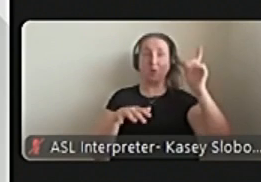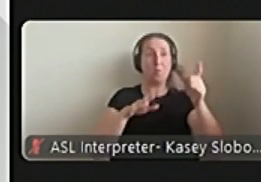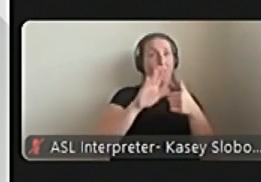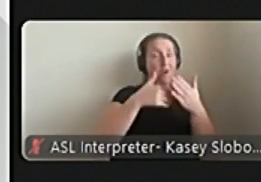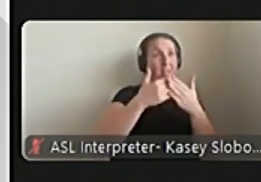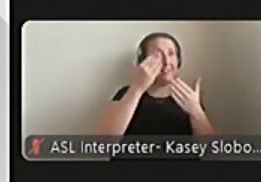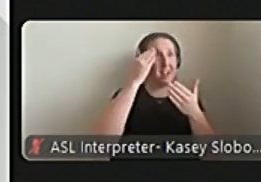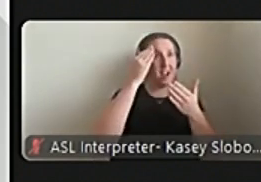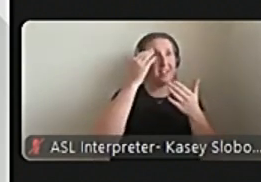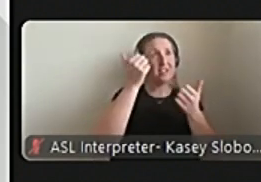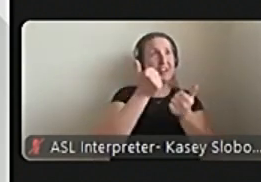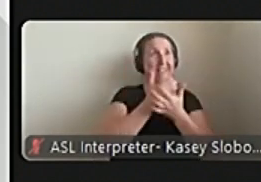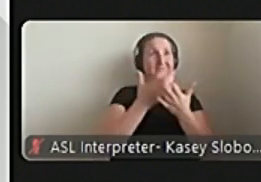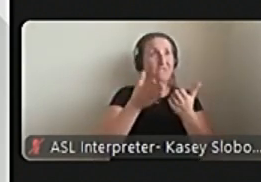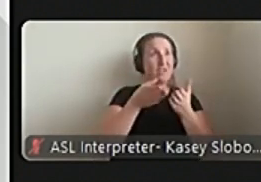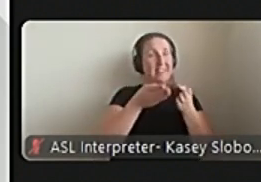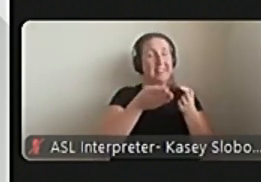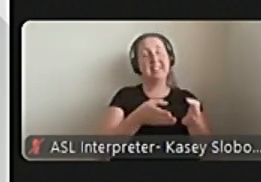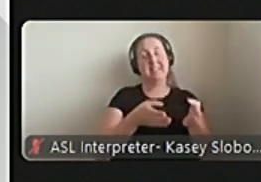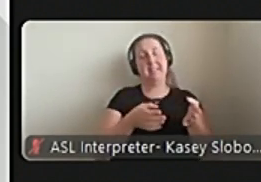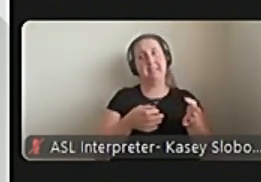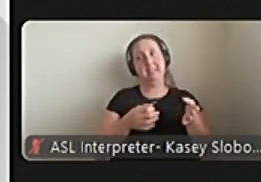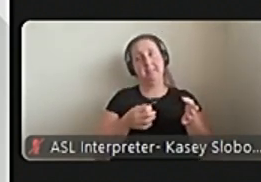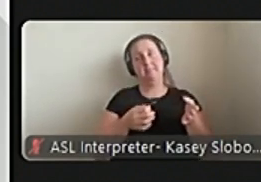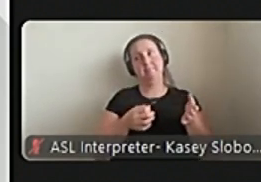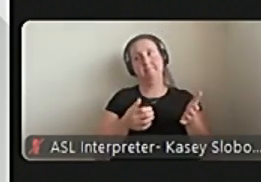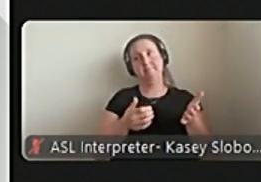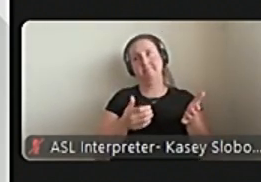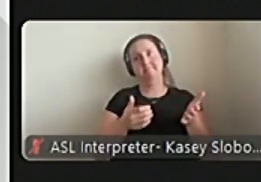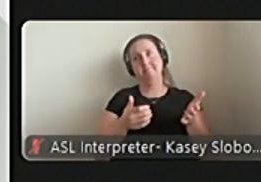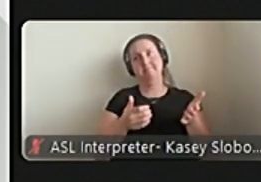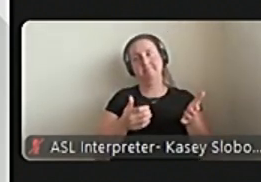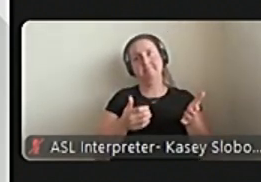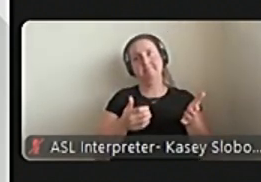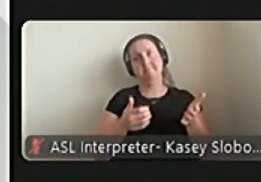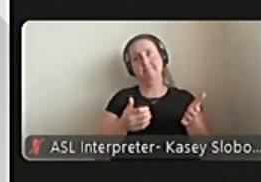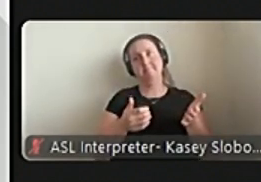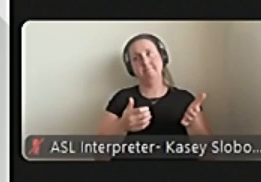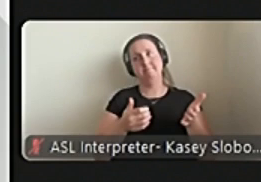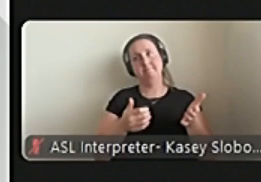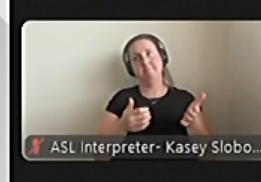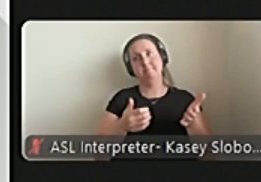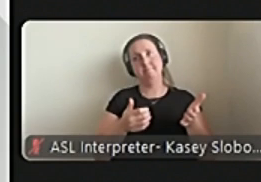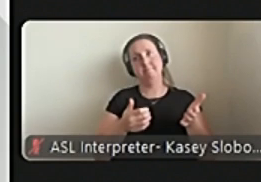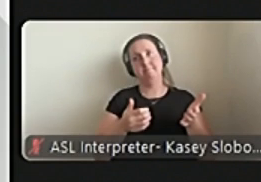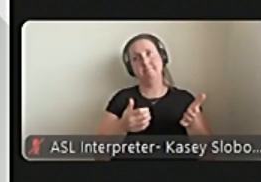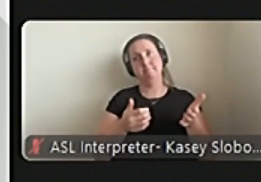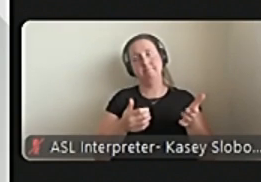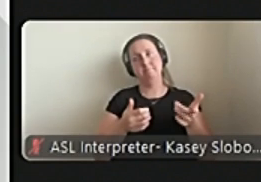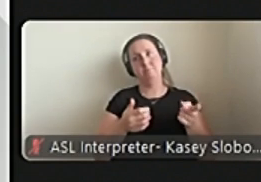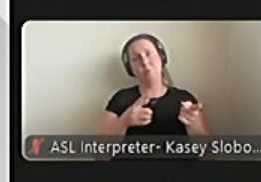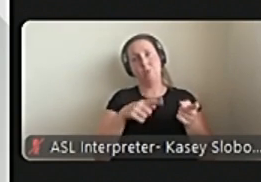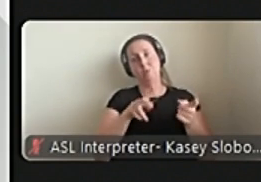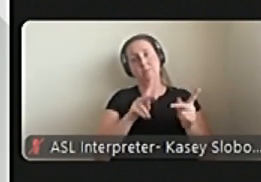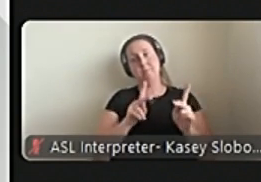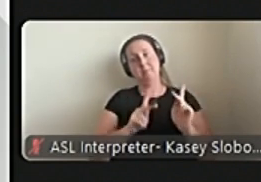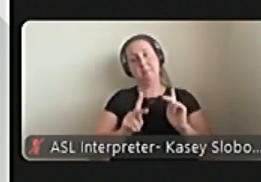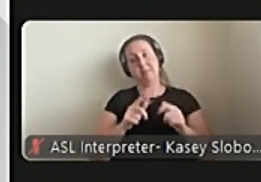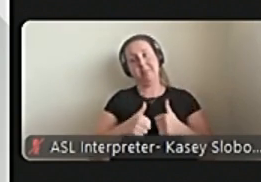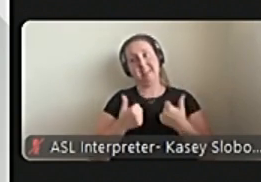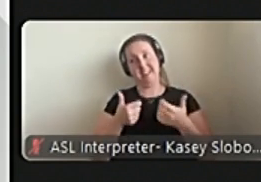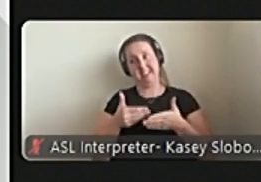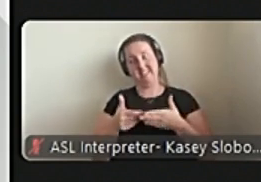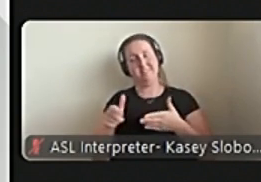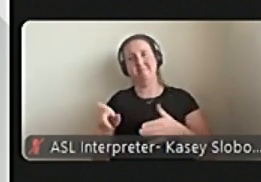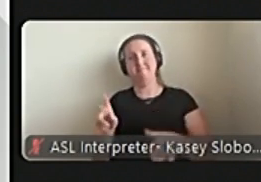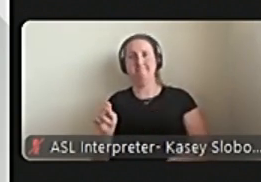the people who are in the Yeah. know, I don't find those people where we actually reside. And especially when it